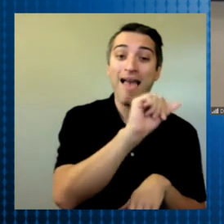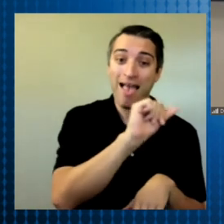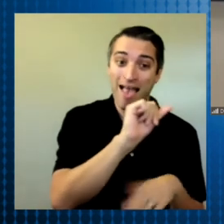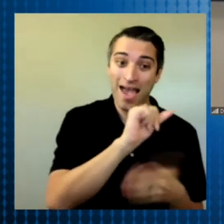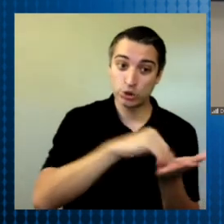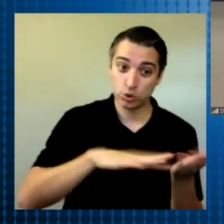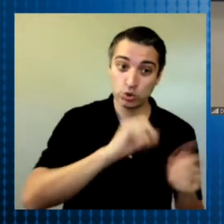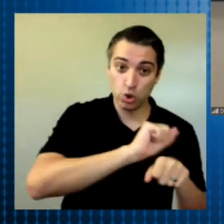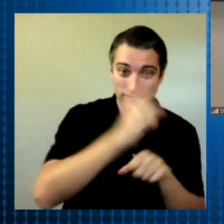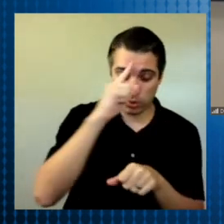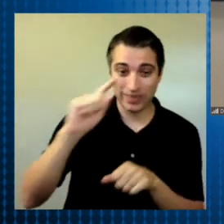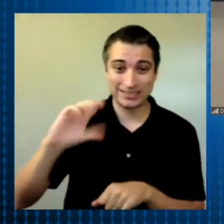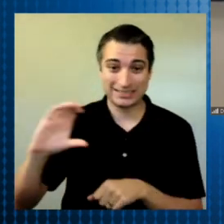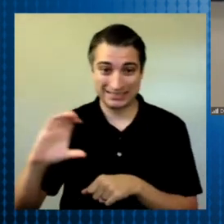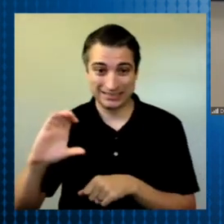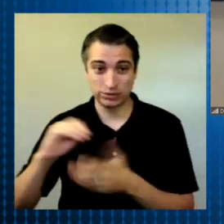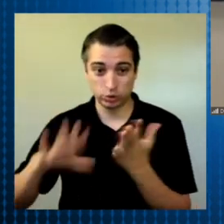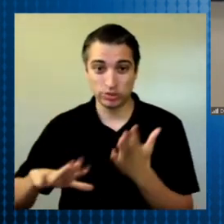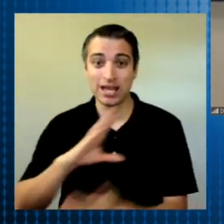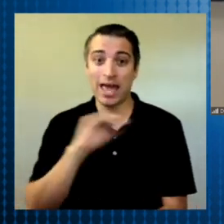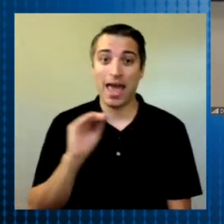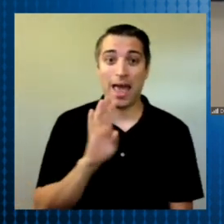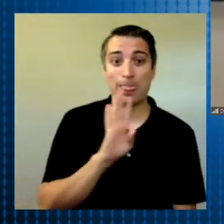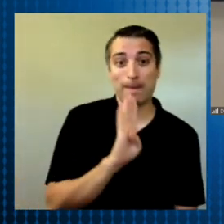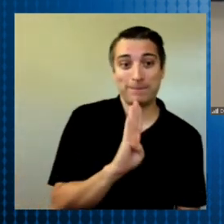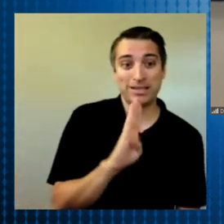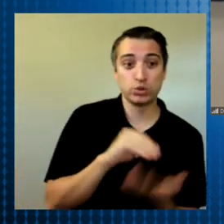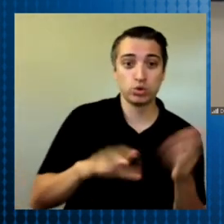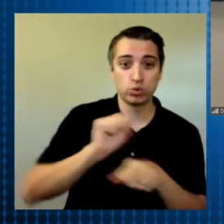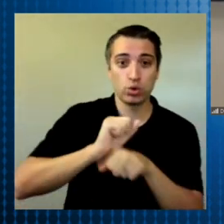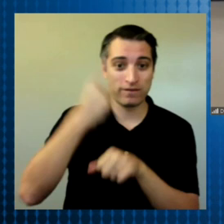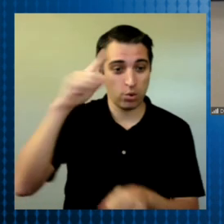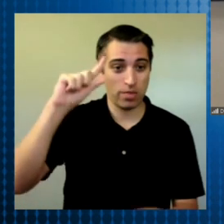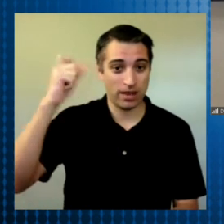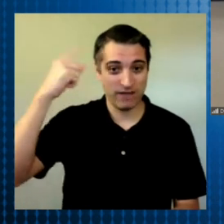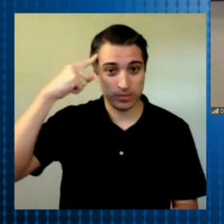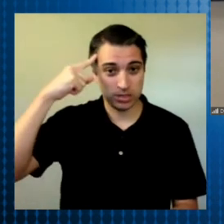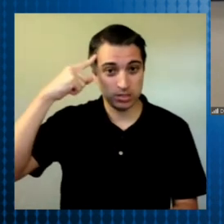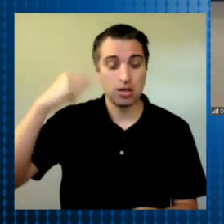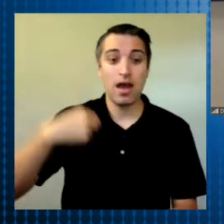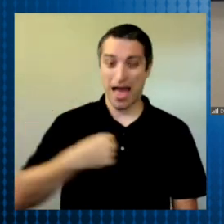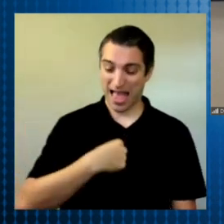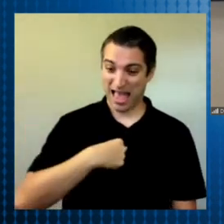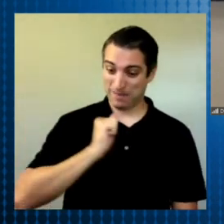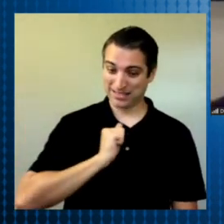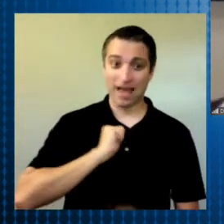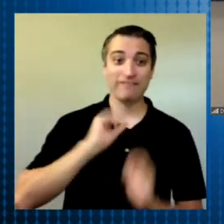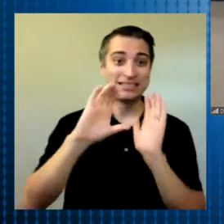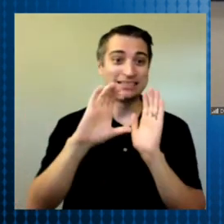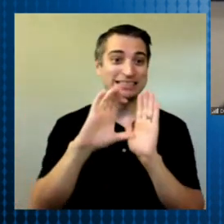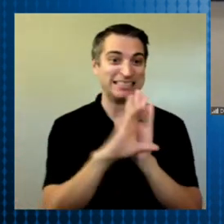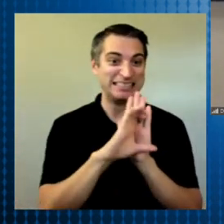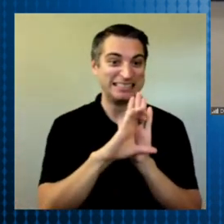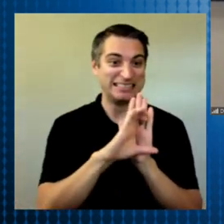B students work for the government. I'm a solid C student, but I hire A students because I want